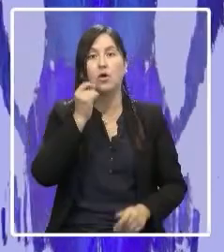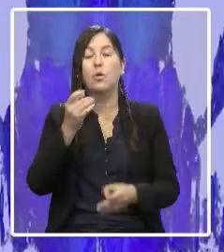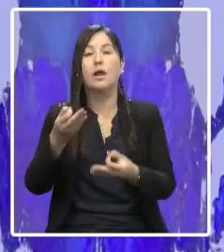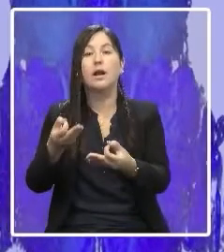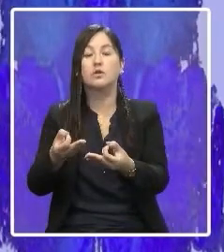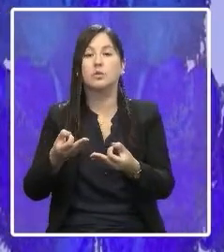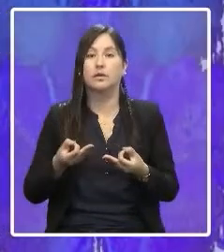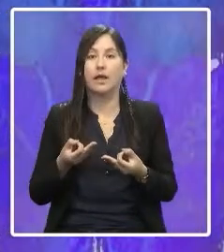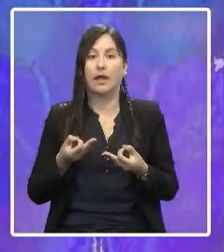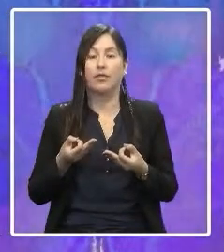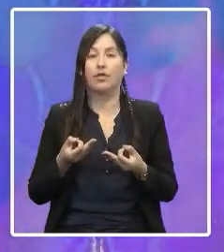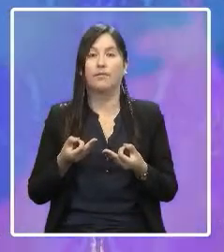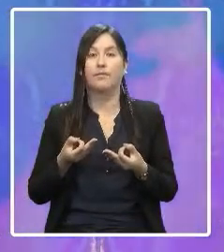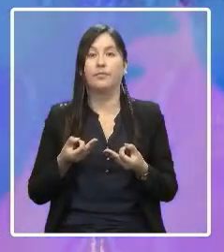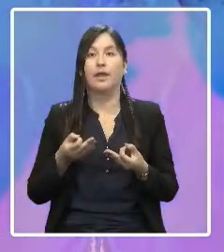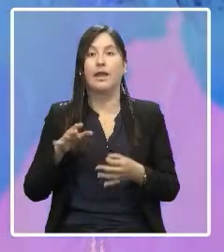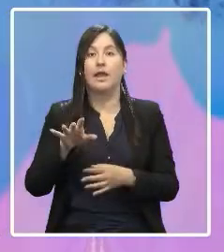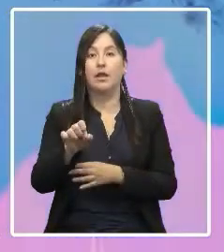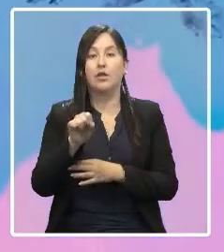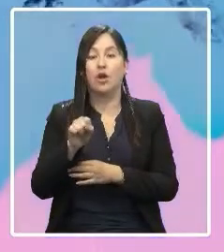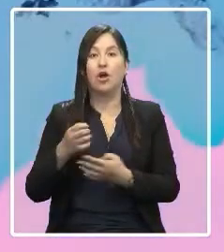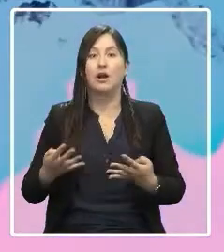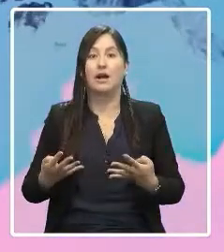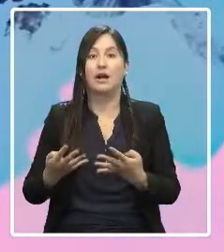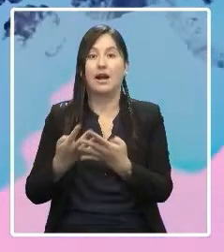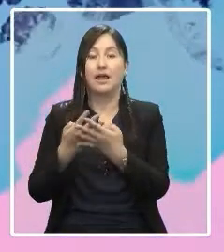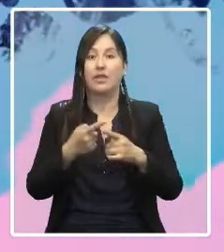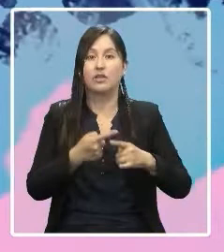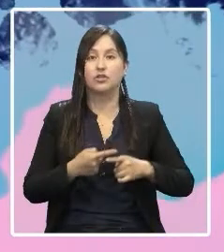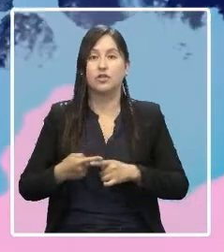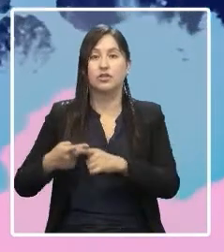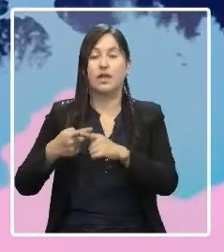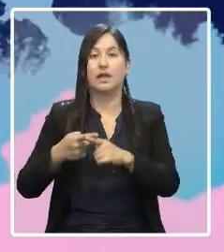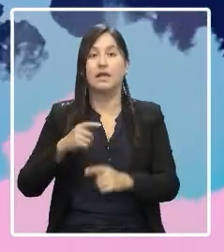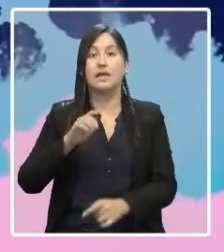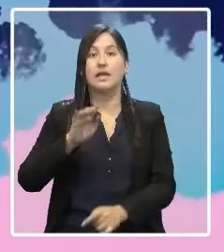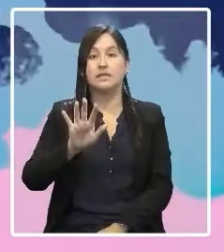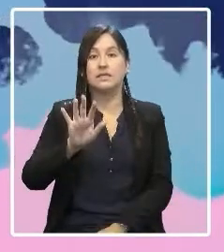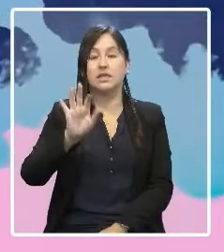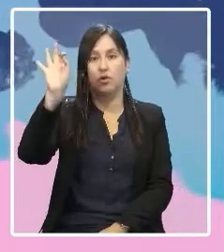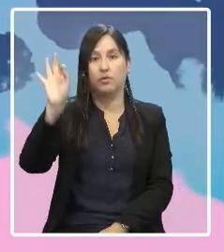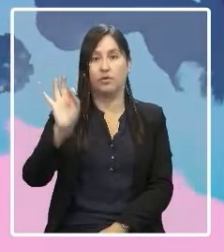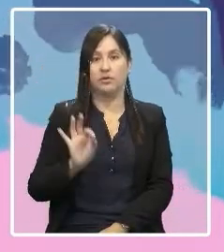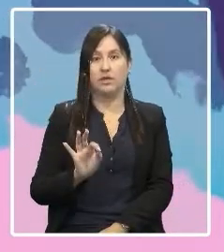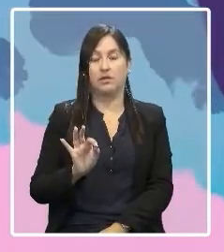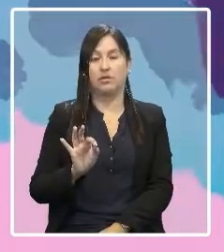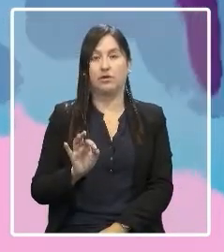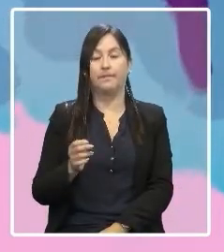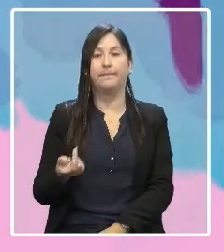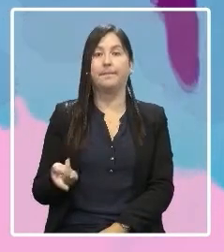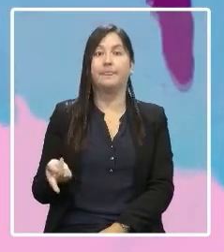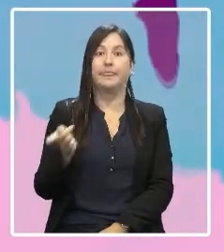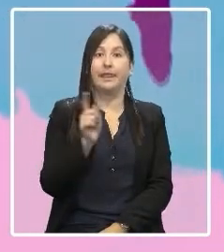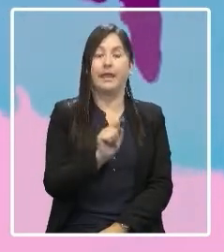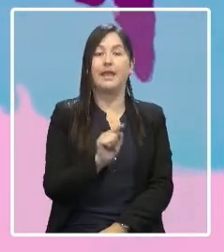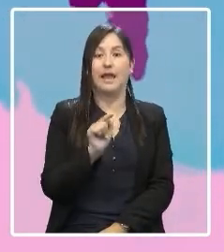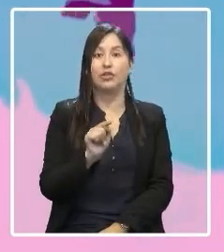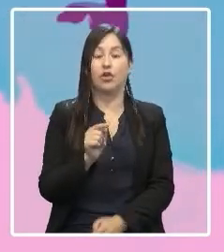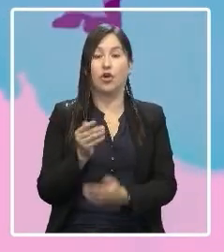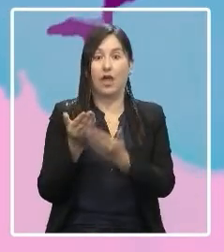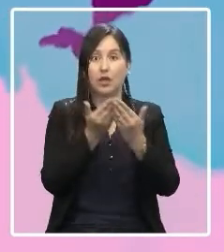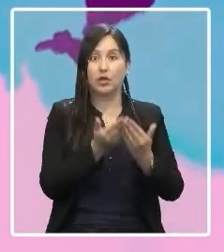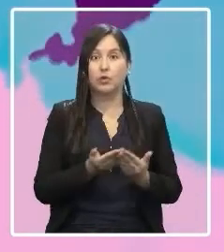those studies that were the higher quality studies using more strict classifications of addictive